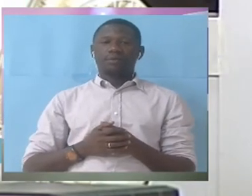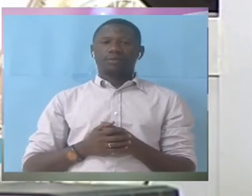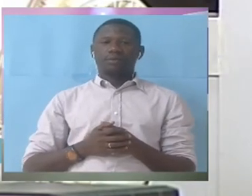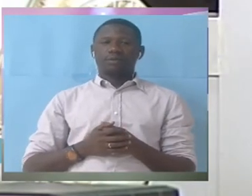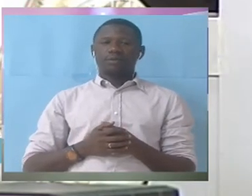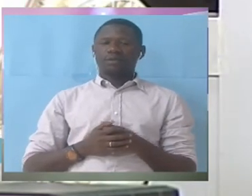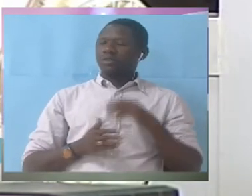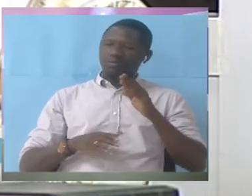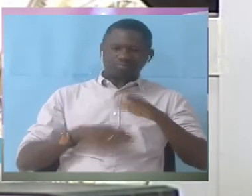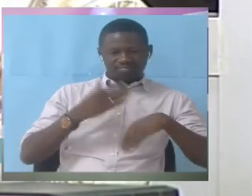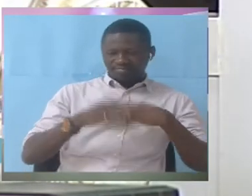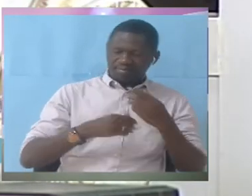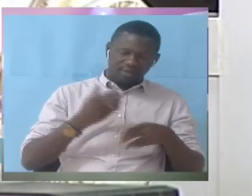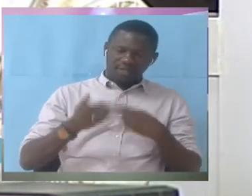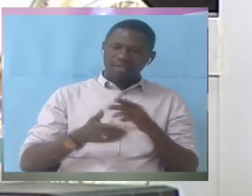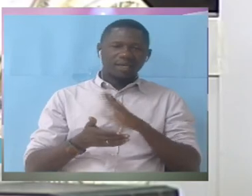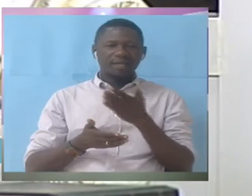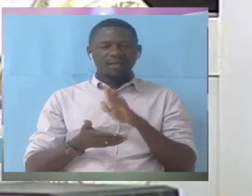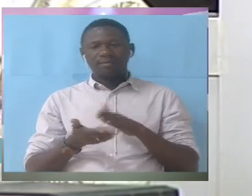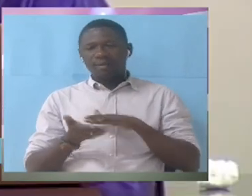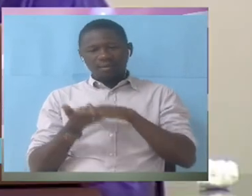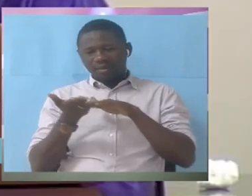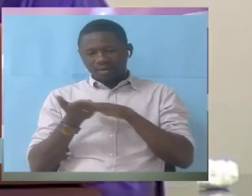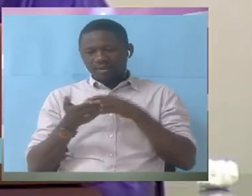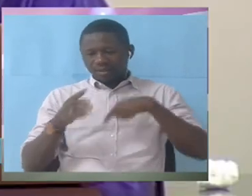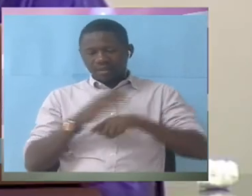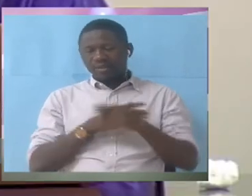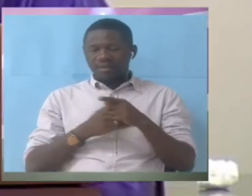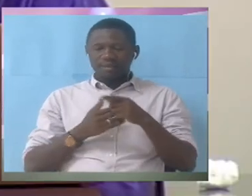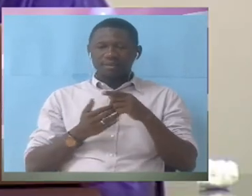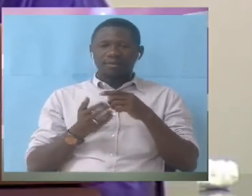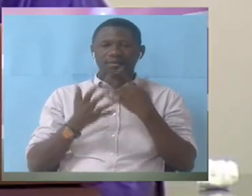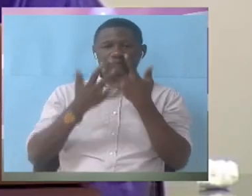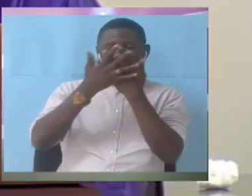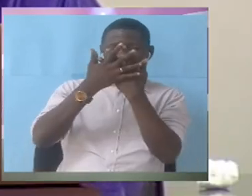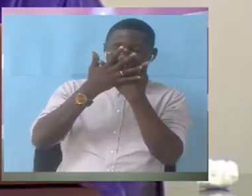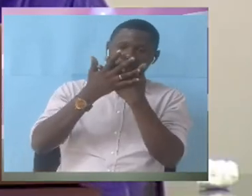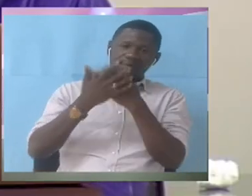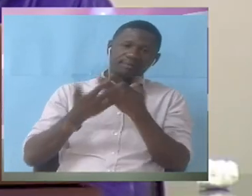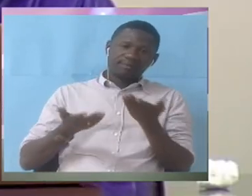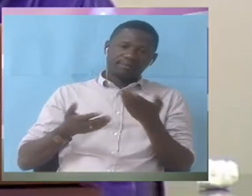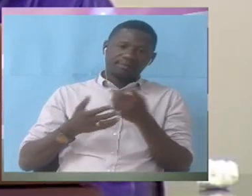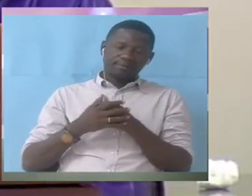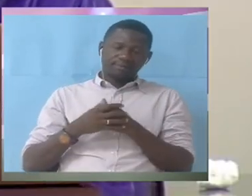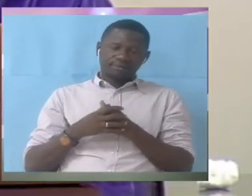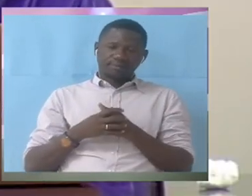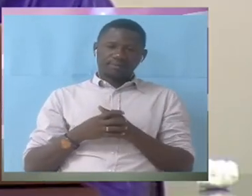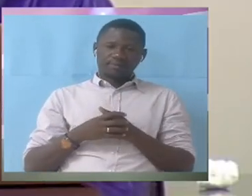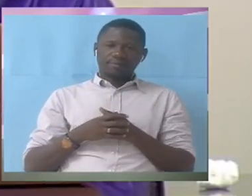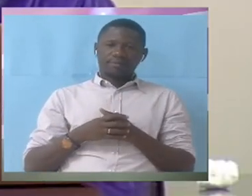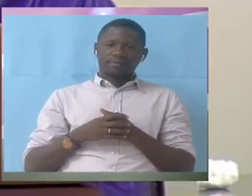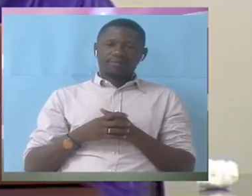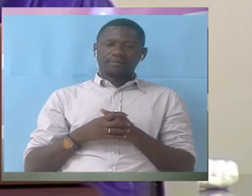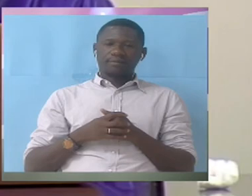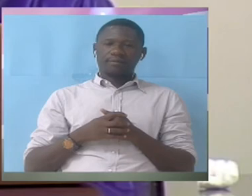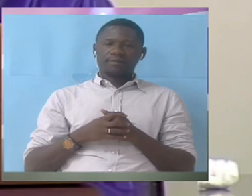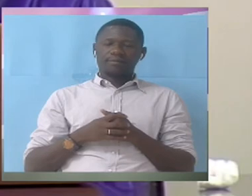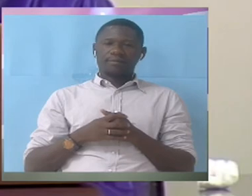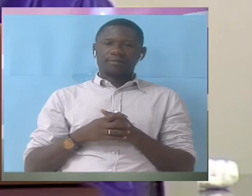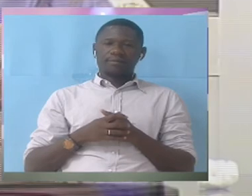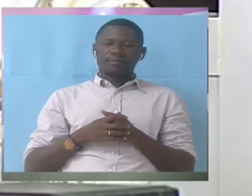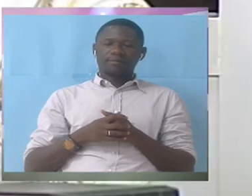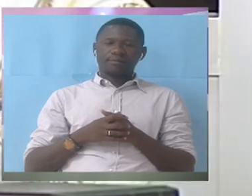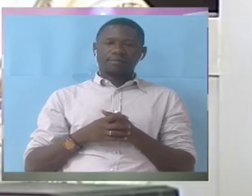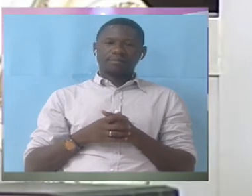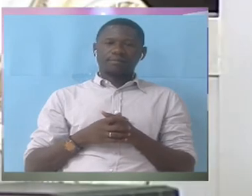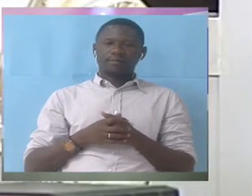any medicine in the prison? Ndax def nga liggéey bo xamné mu ngi nekk ci walu faj wala garab ci biir kasso bi